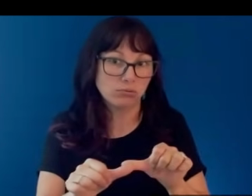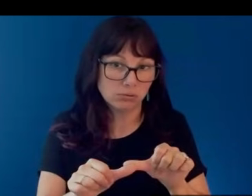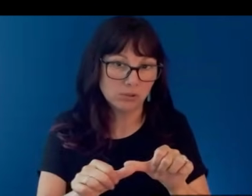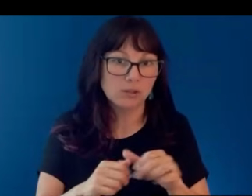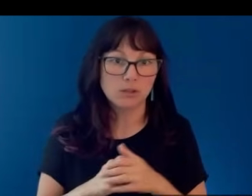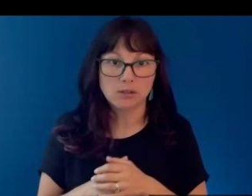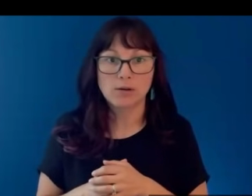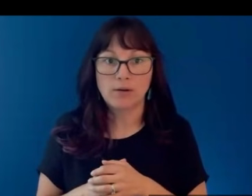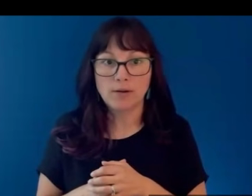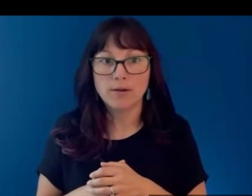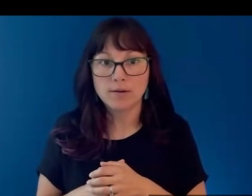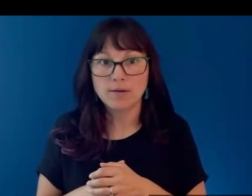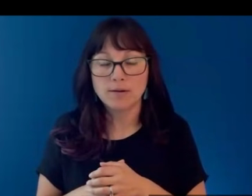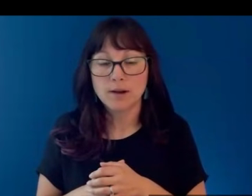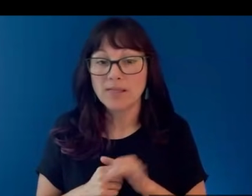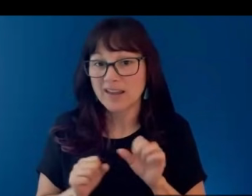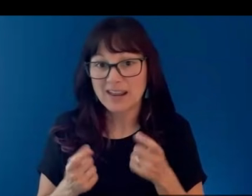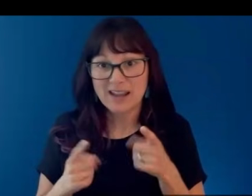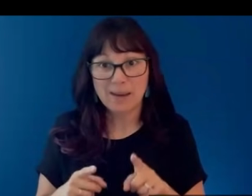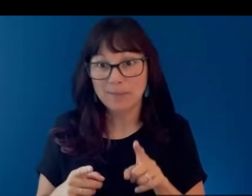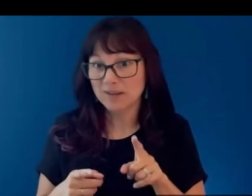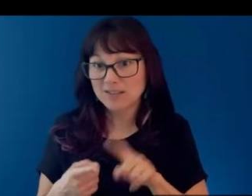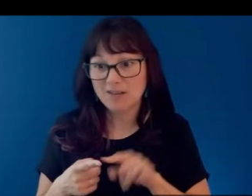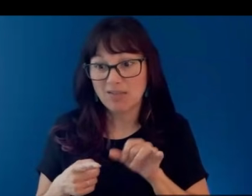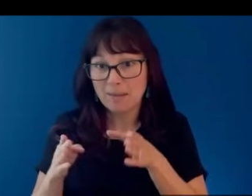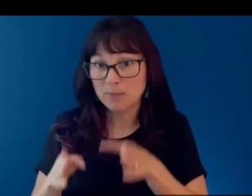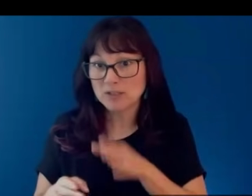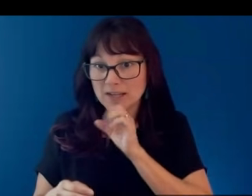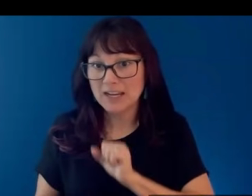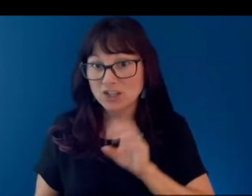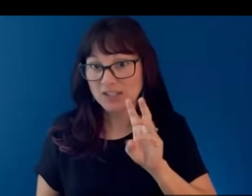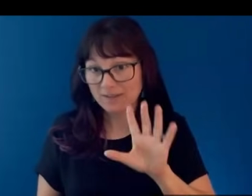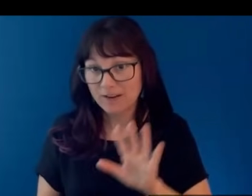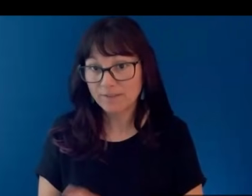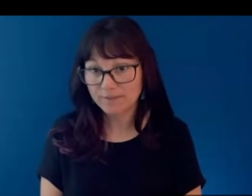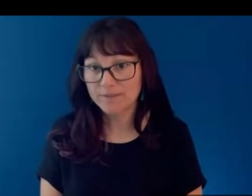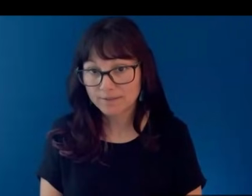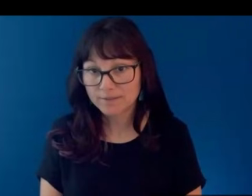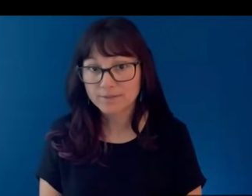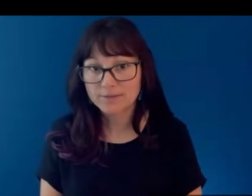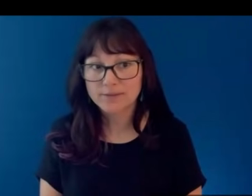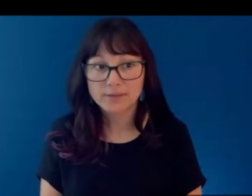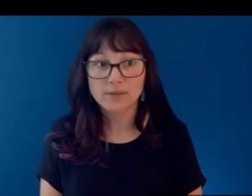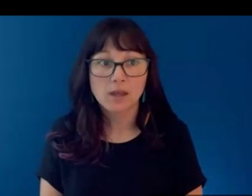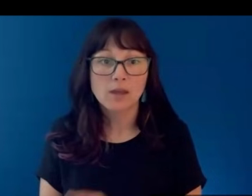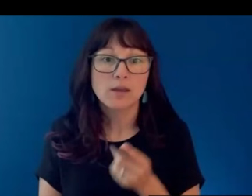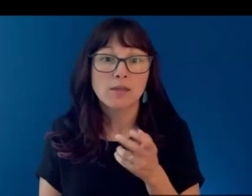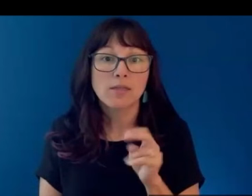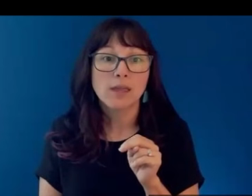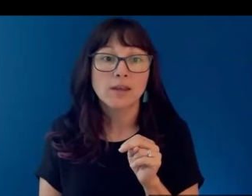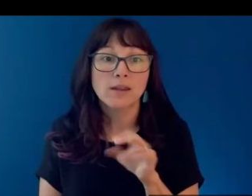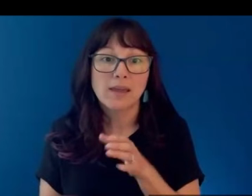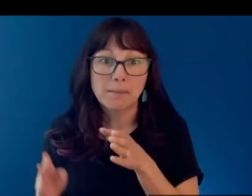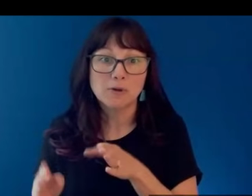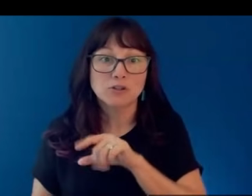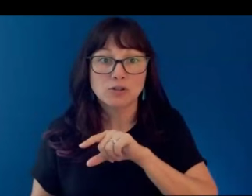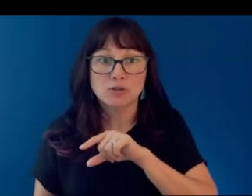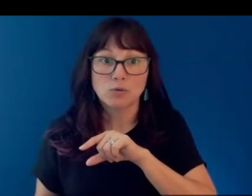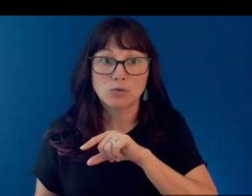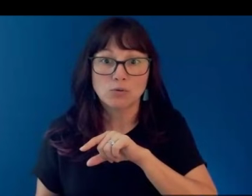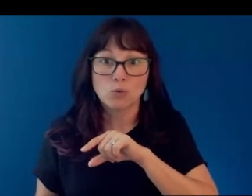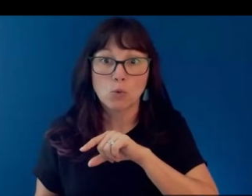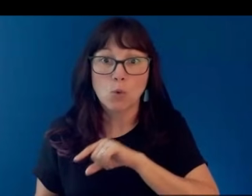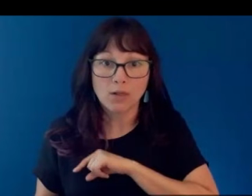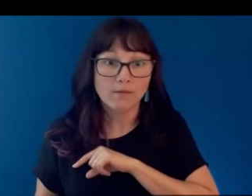happen until this person turns age 65, when the individual qualifies for Medicare